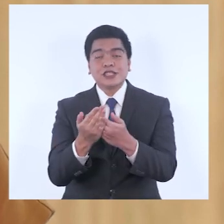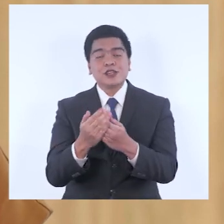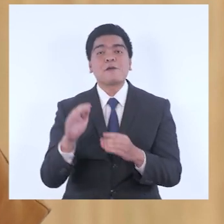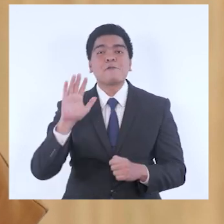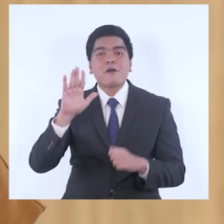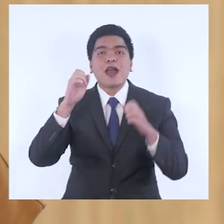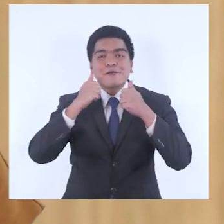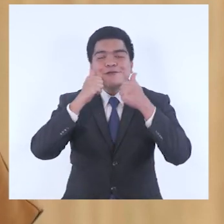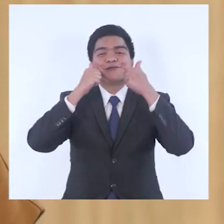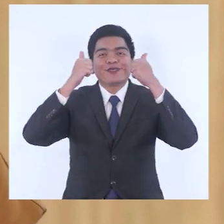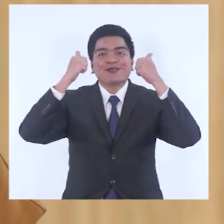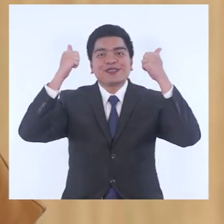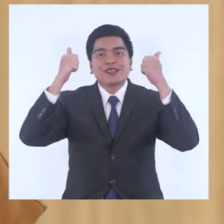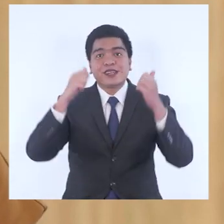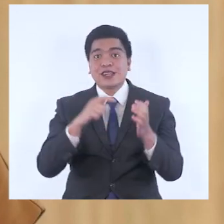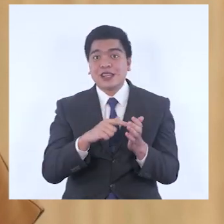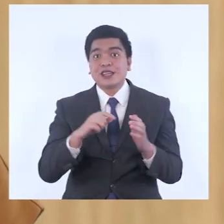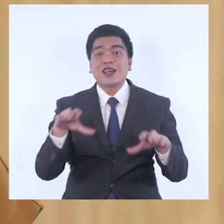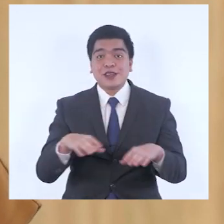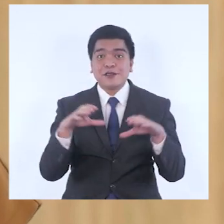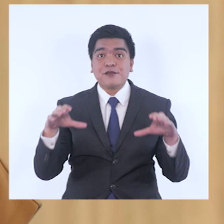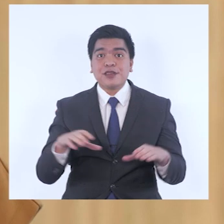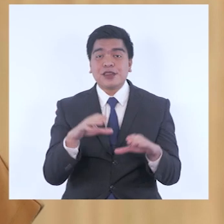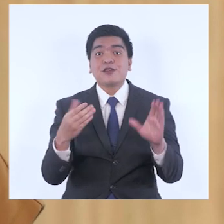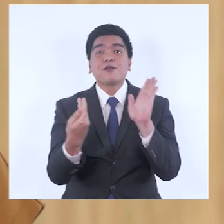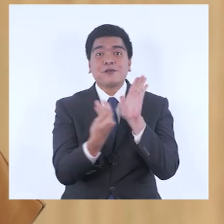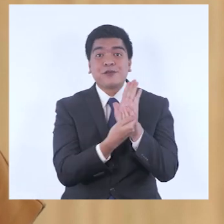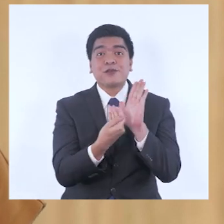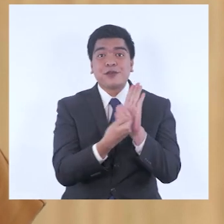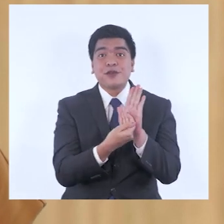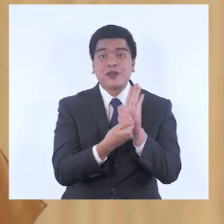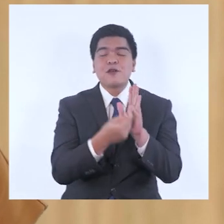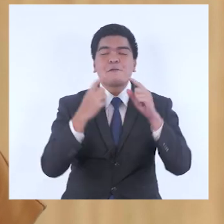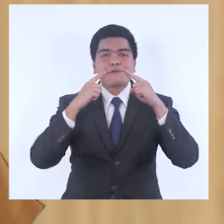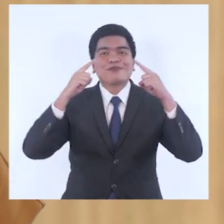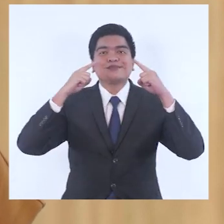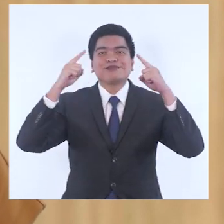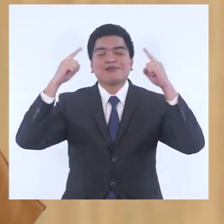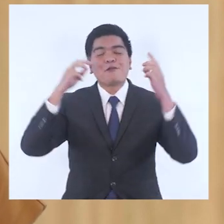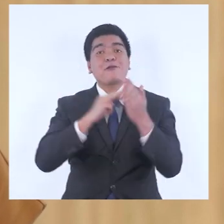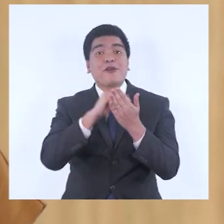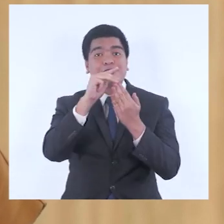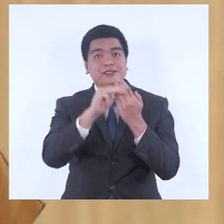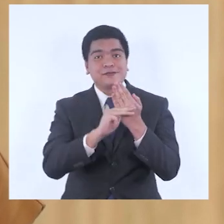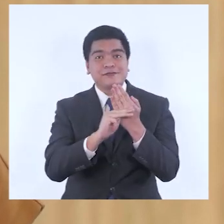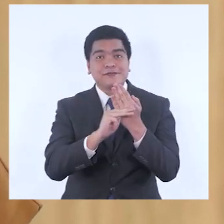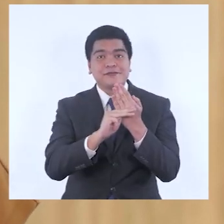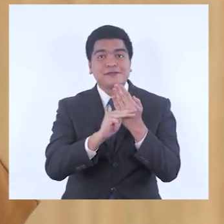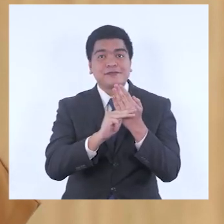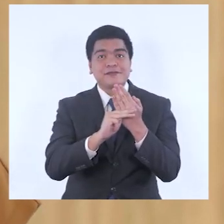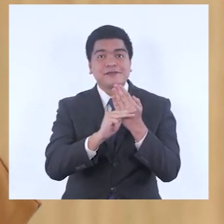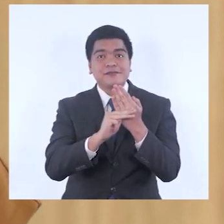witness to the success of the program, which is the brainchild of the Iglesia ni